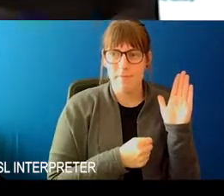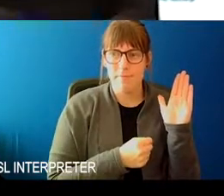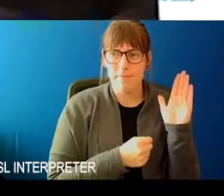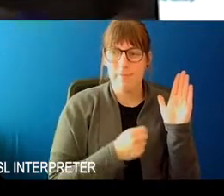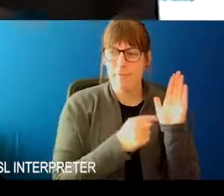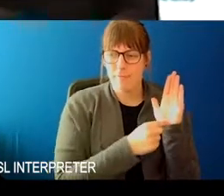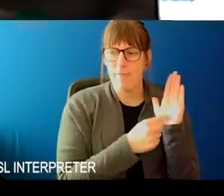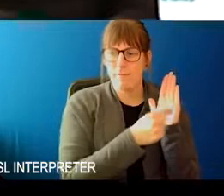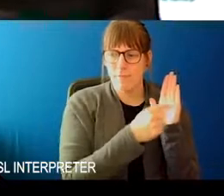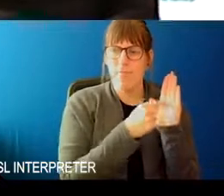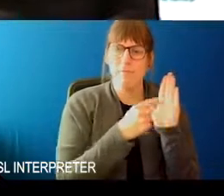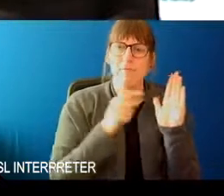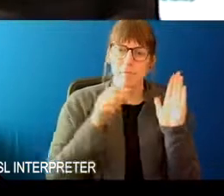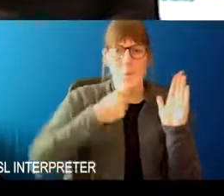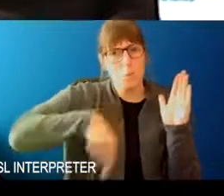And